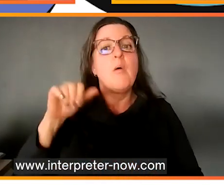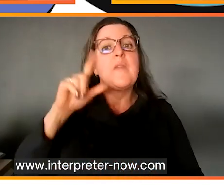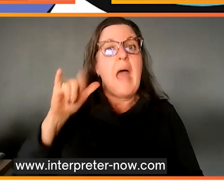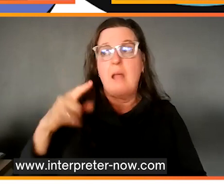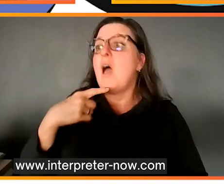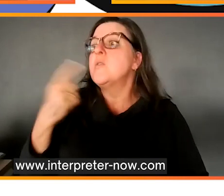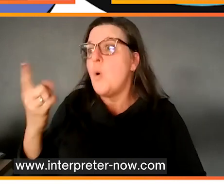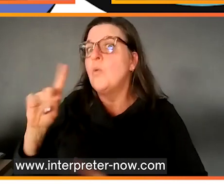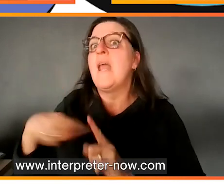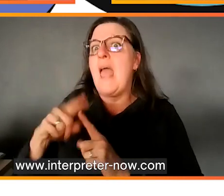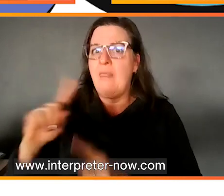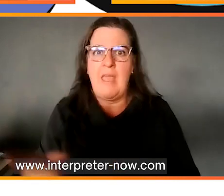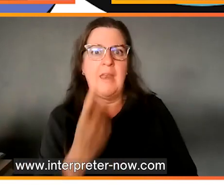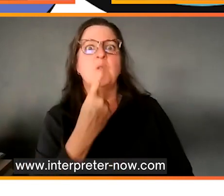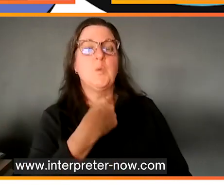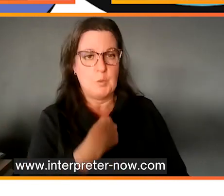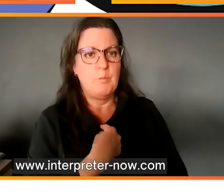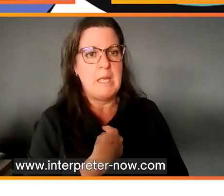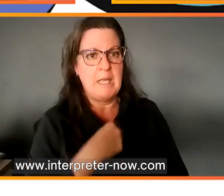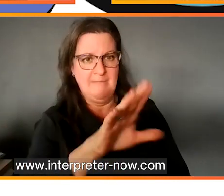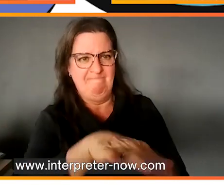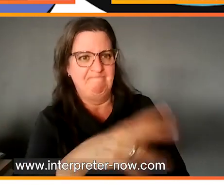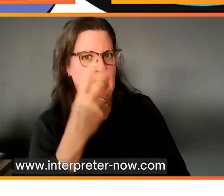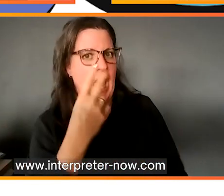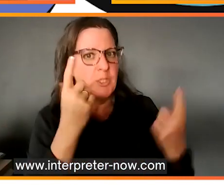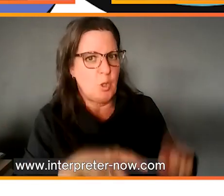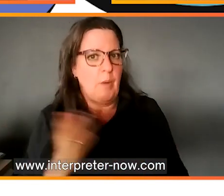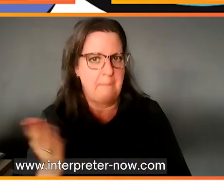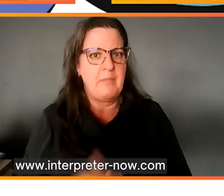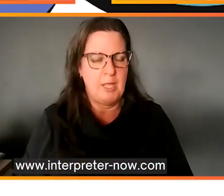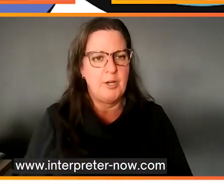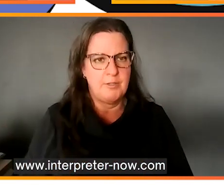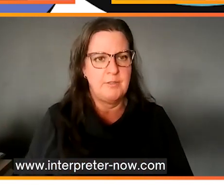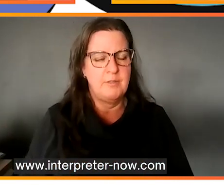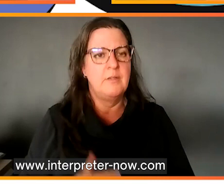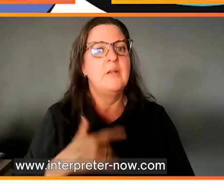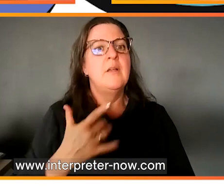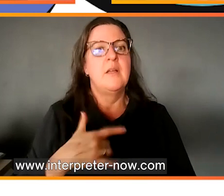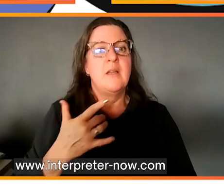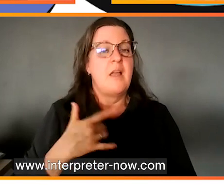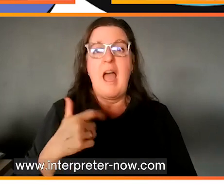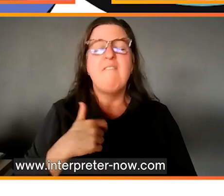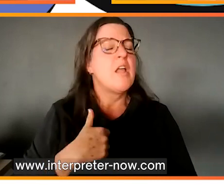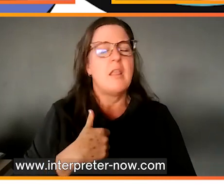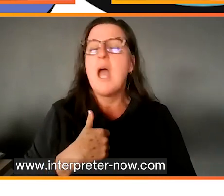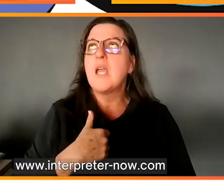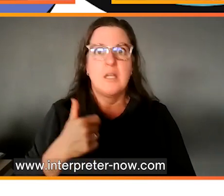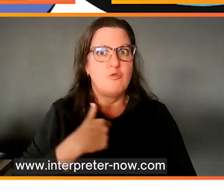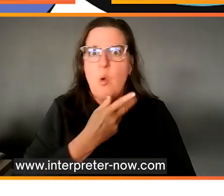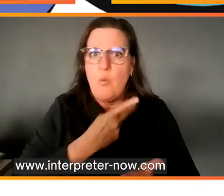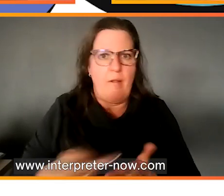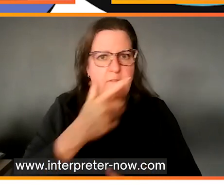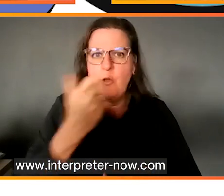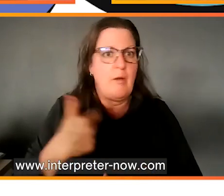there. I feel like a total failure for not jumping in, because I could have, and I should have, but I